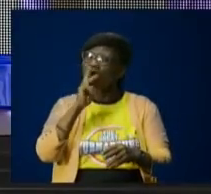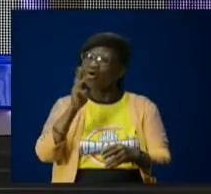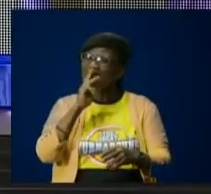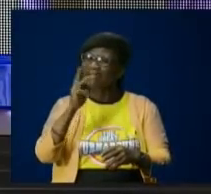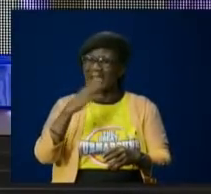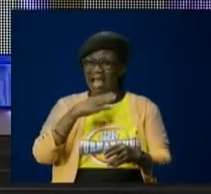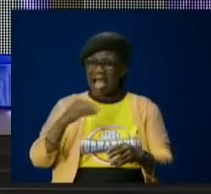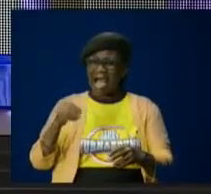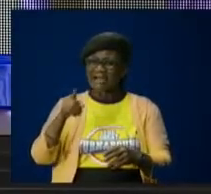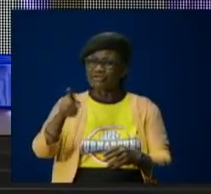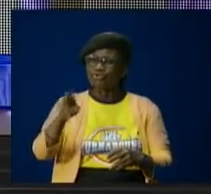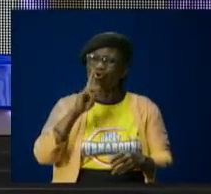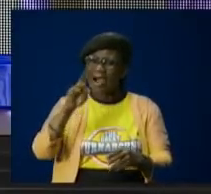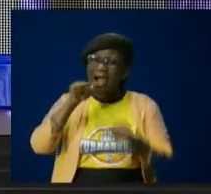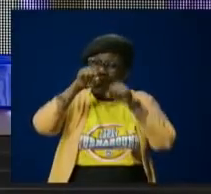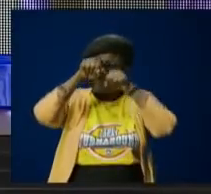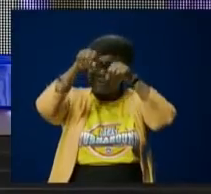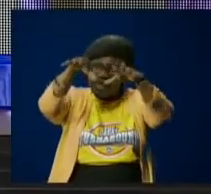and you are blessed,